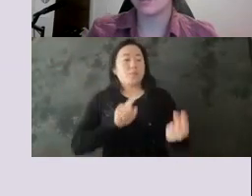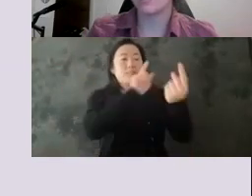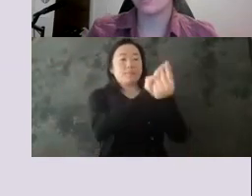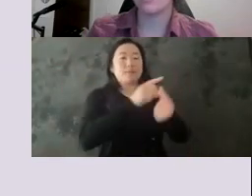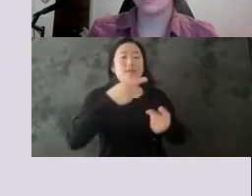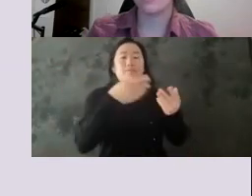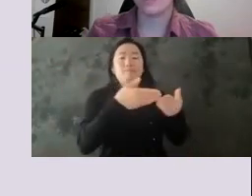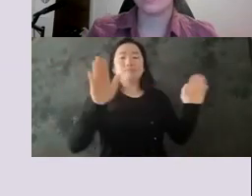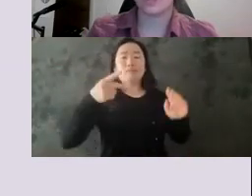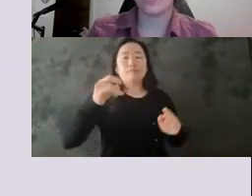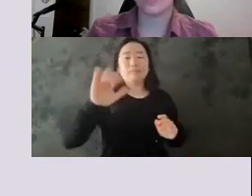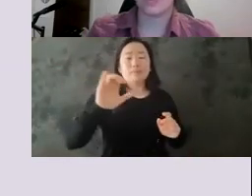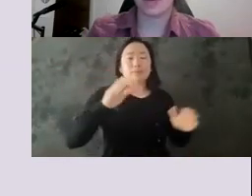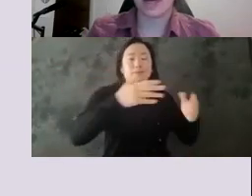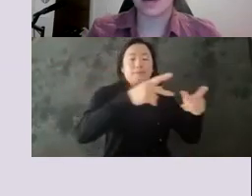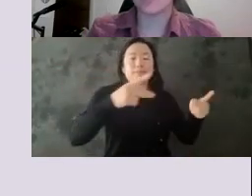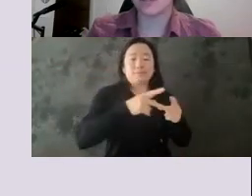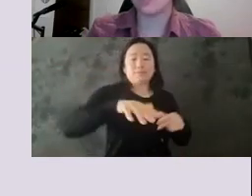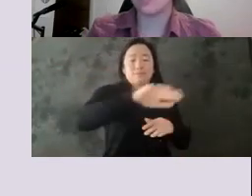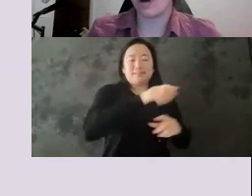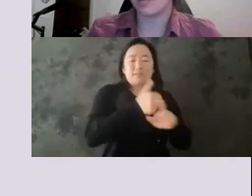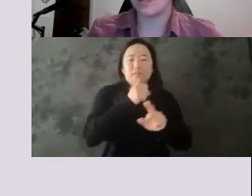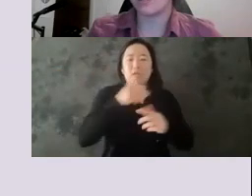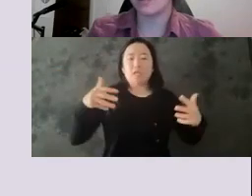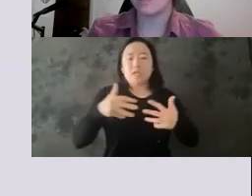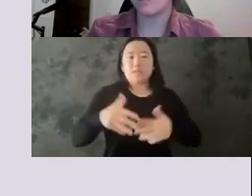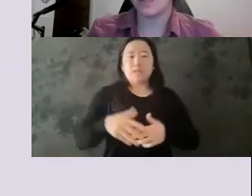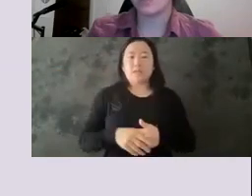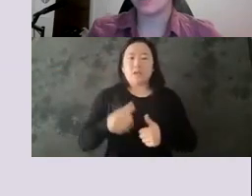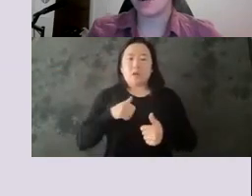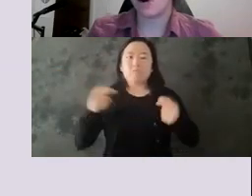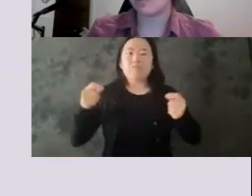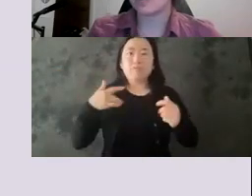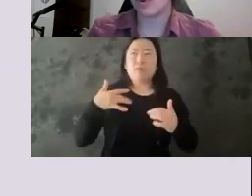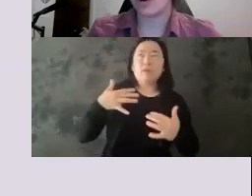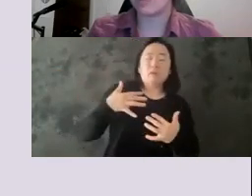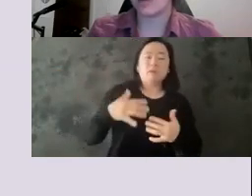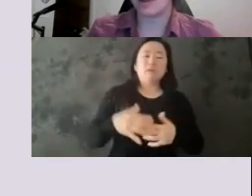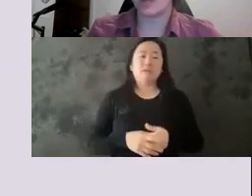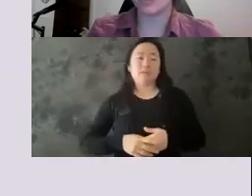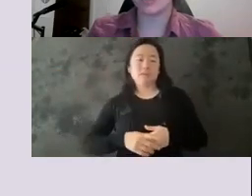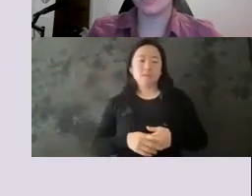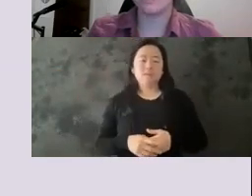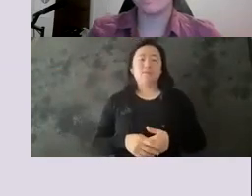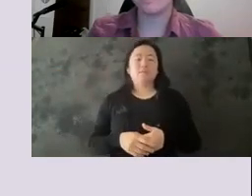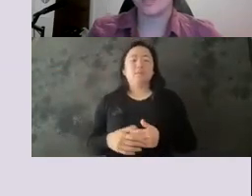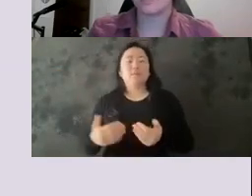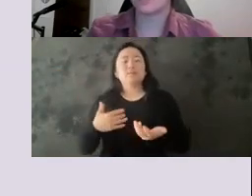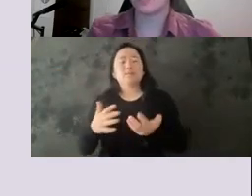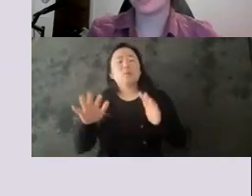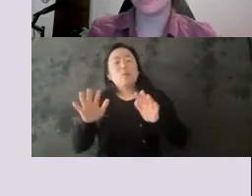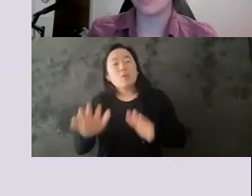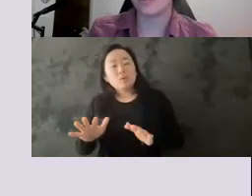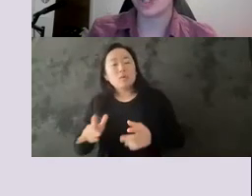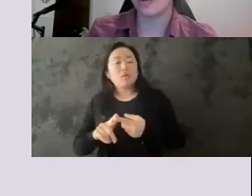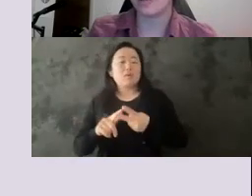intimidating, right? So going back to that physical environment, and then being calm, supportive, and compassionate. Thank you so